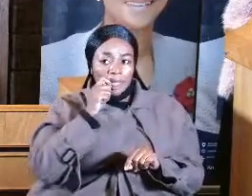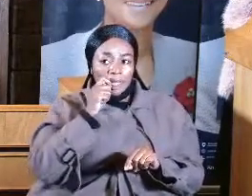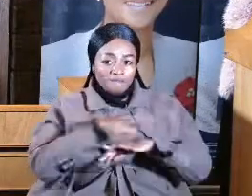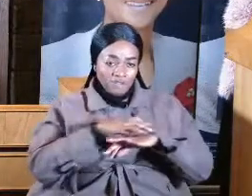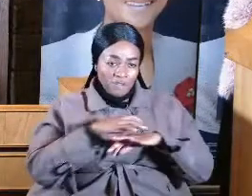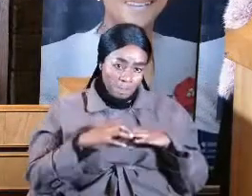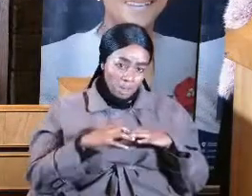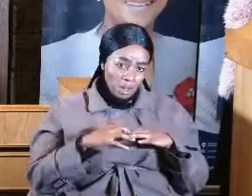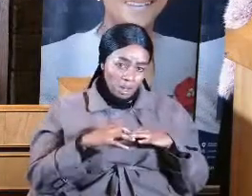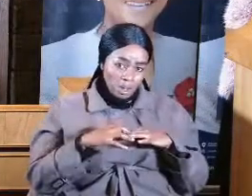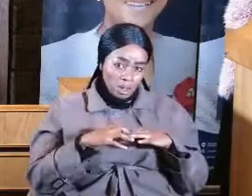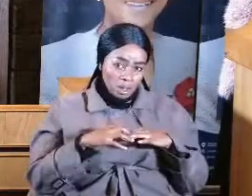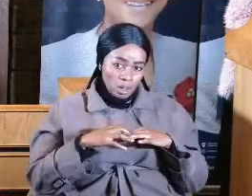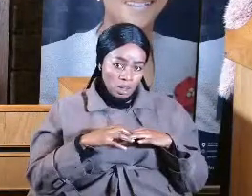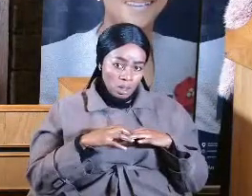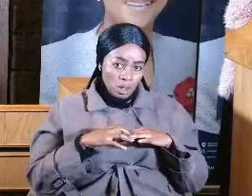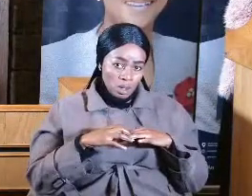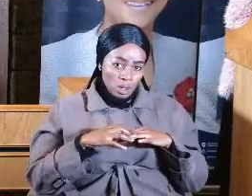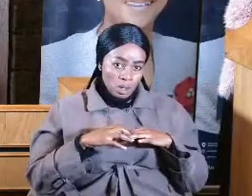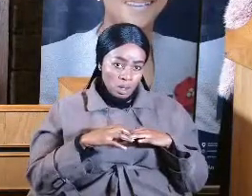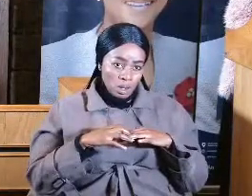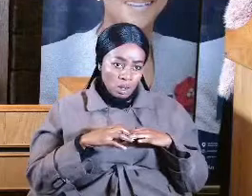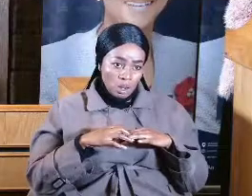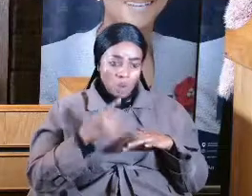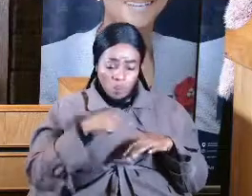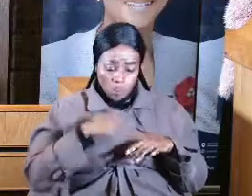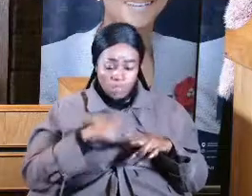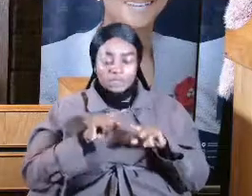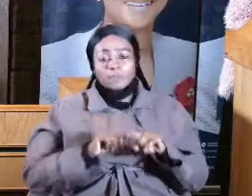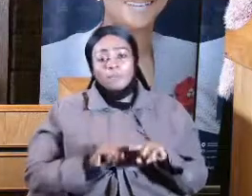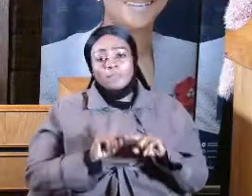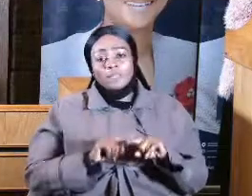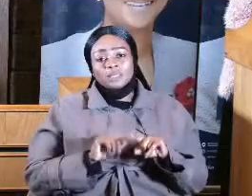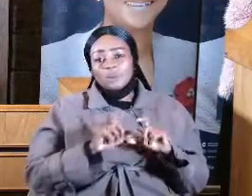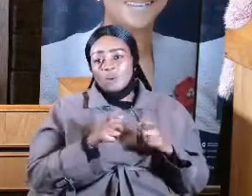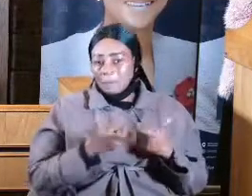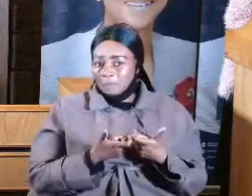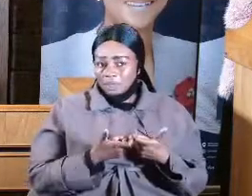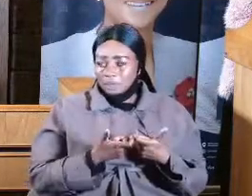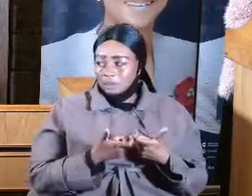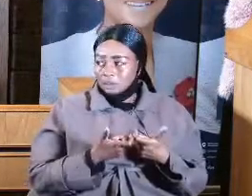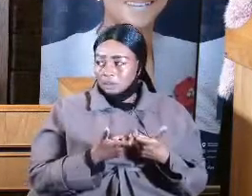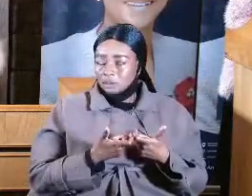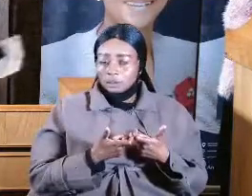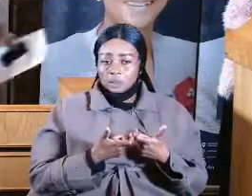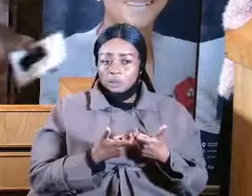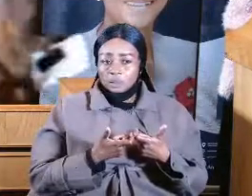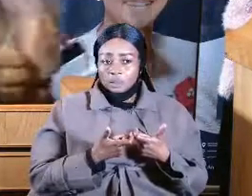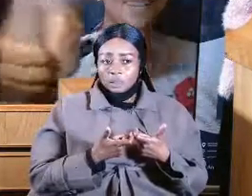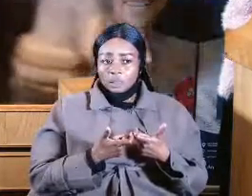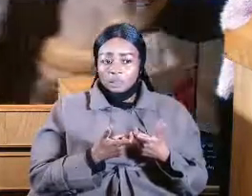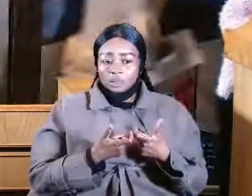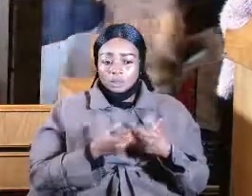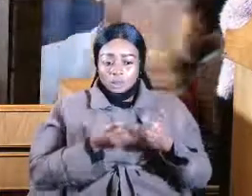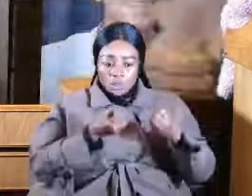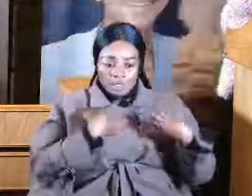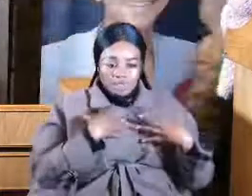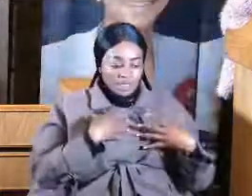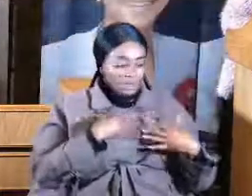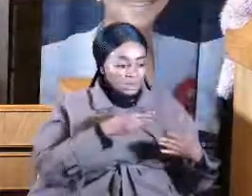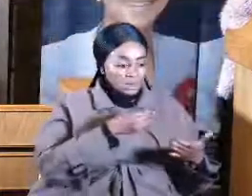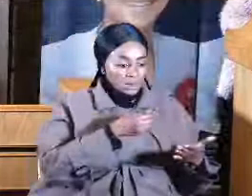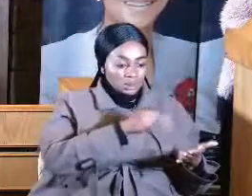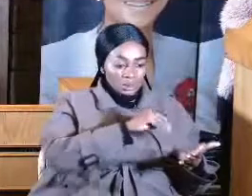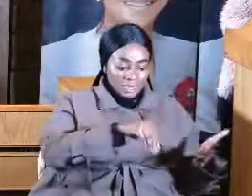capital or white-owned enterprises, companies, or even cooperatives, to supply us with seeds,